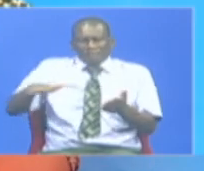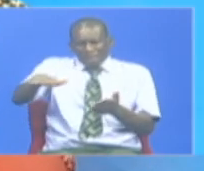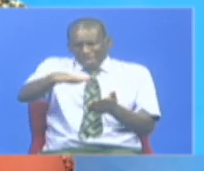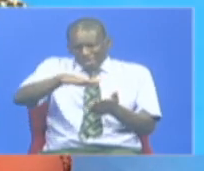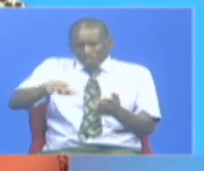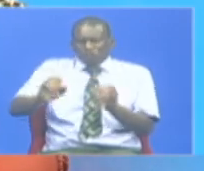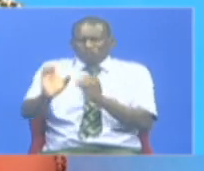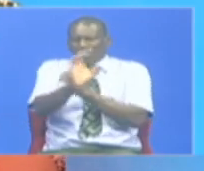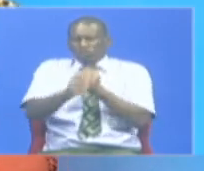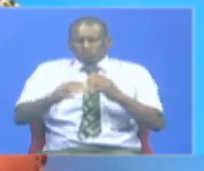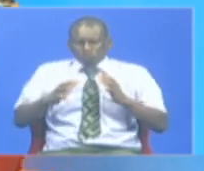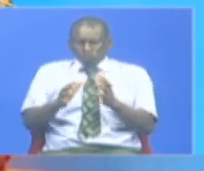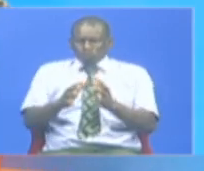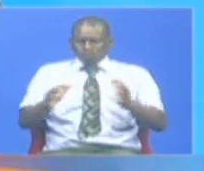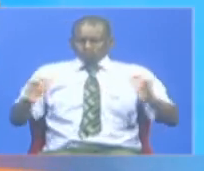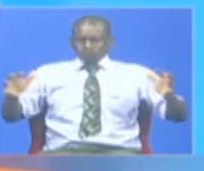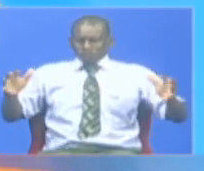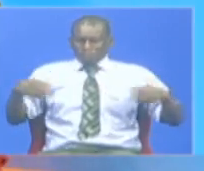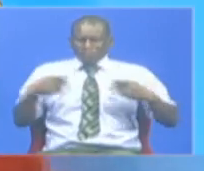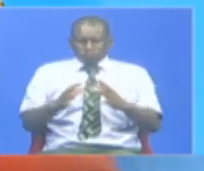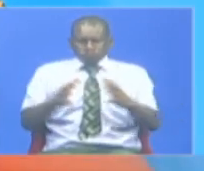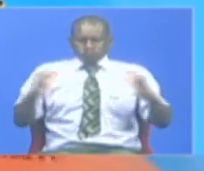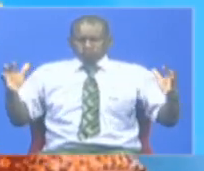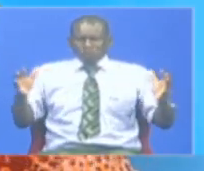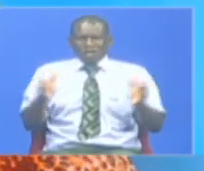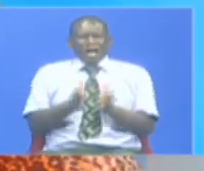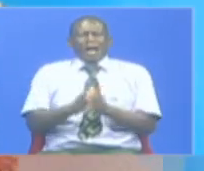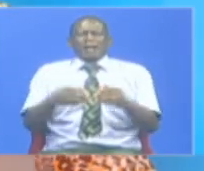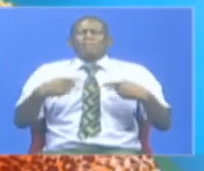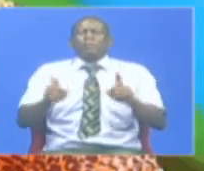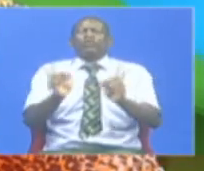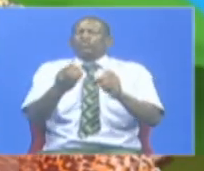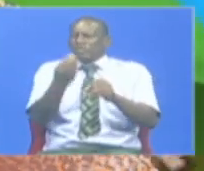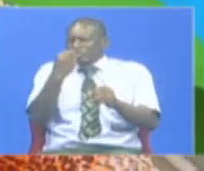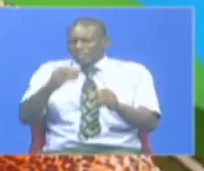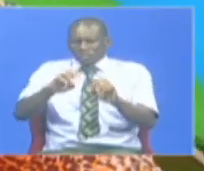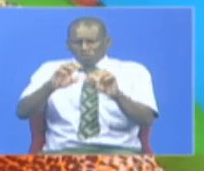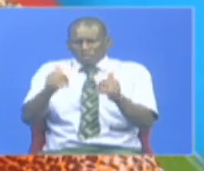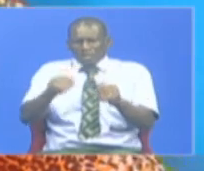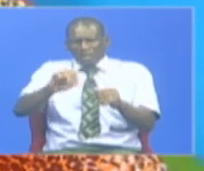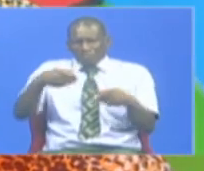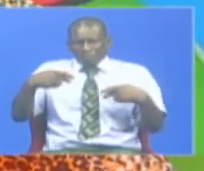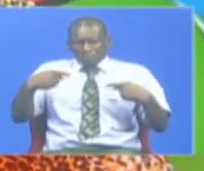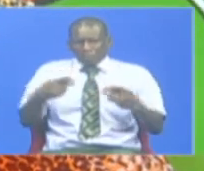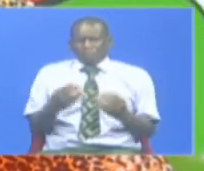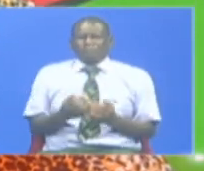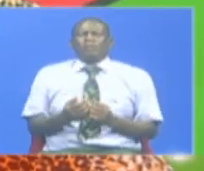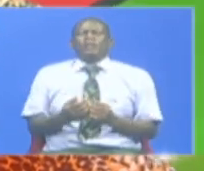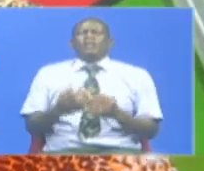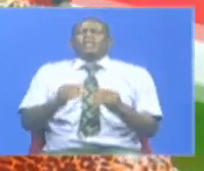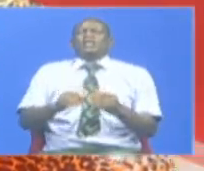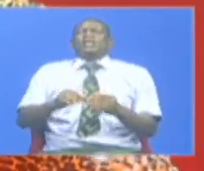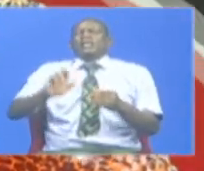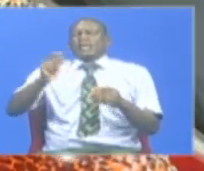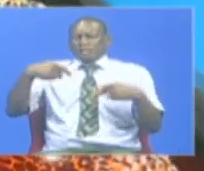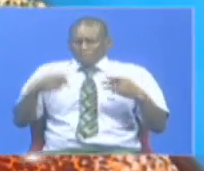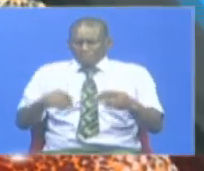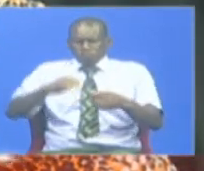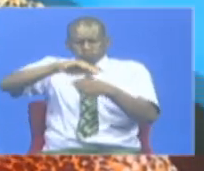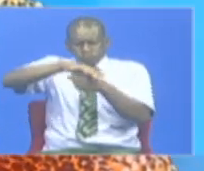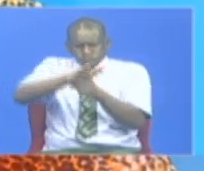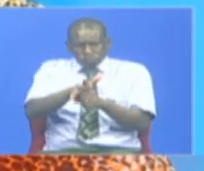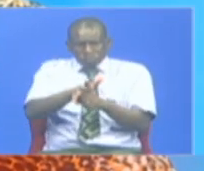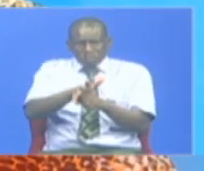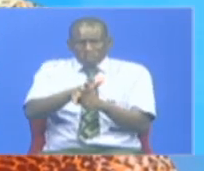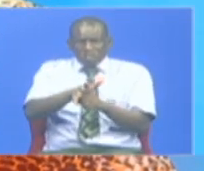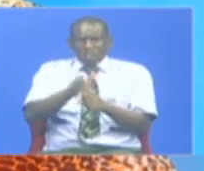and also form of malnutrition in others. Dear Kenya, COVID-19 has called